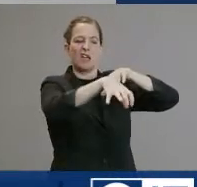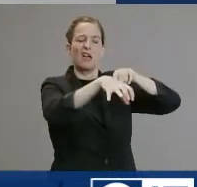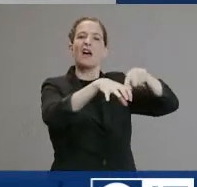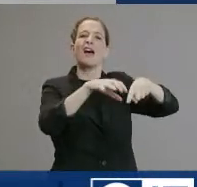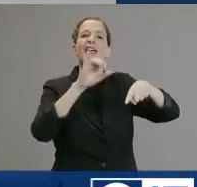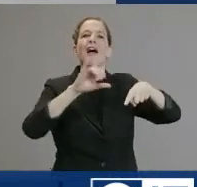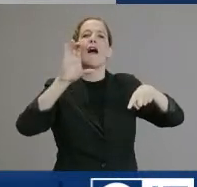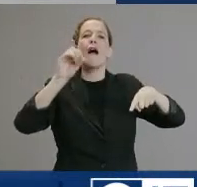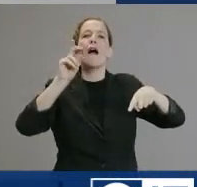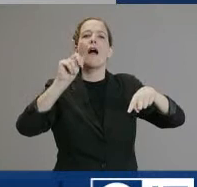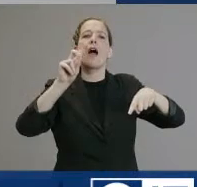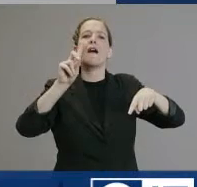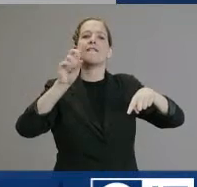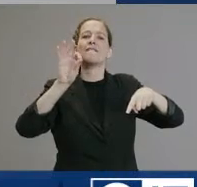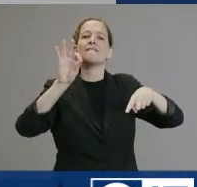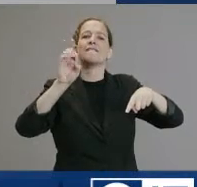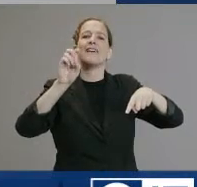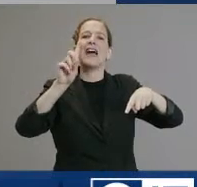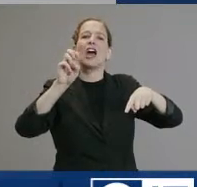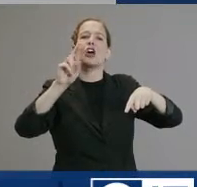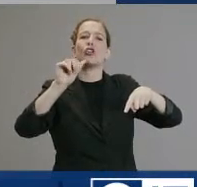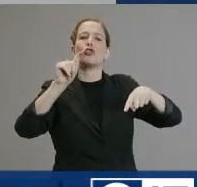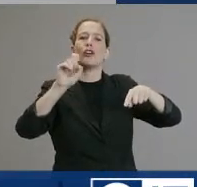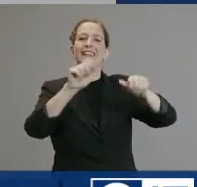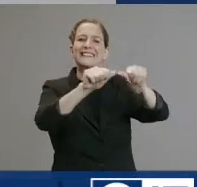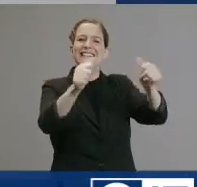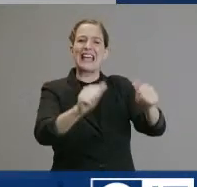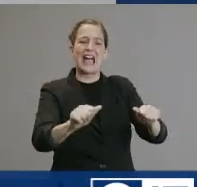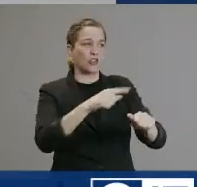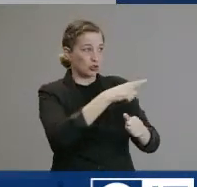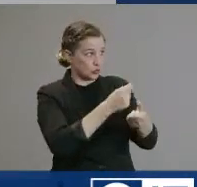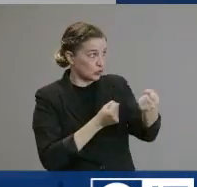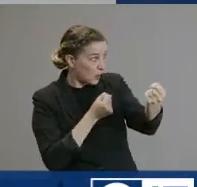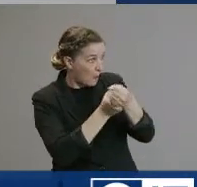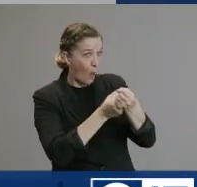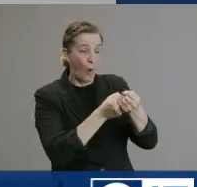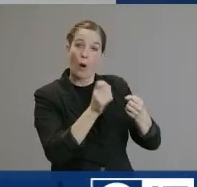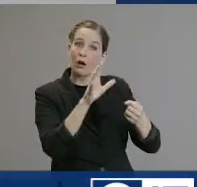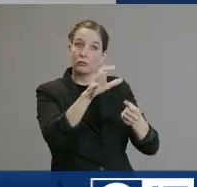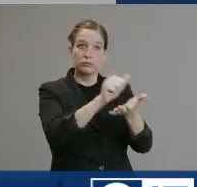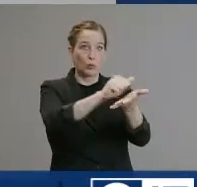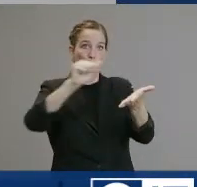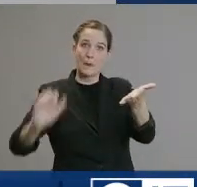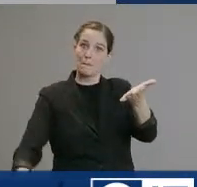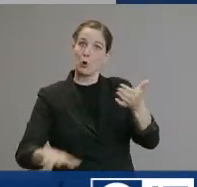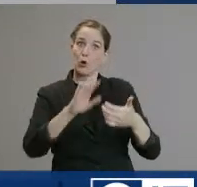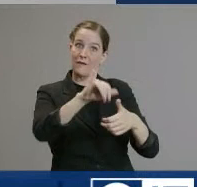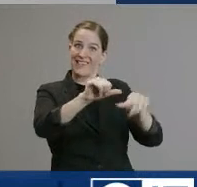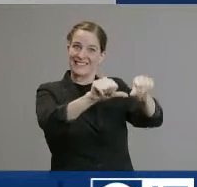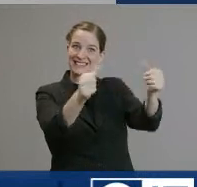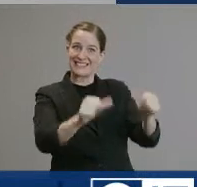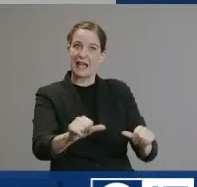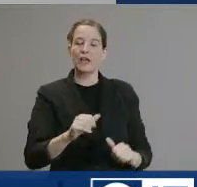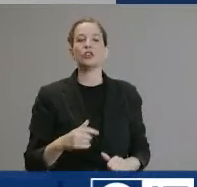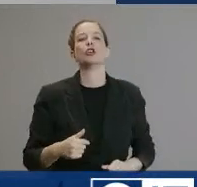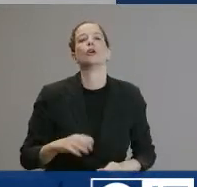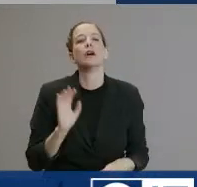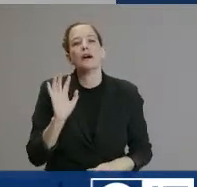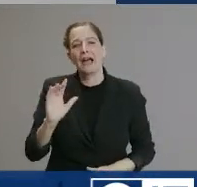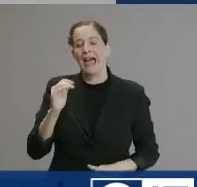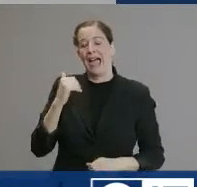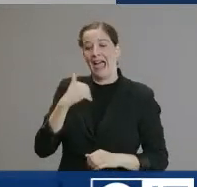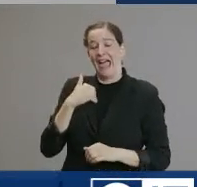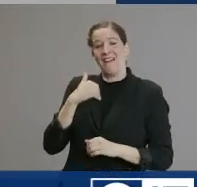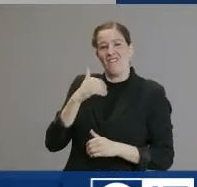I've said that there's a public process to be able to put something in Wesley